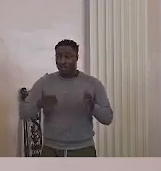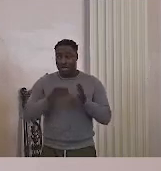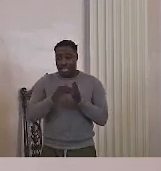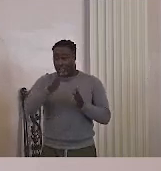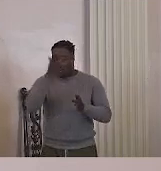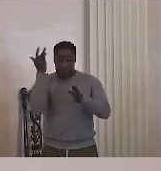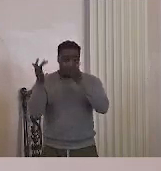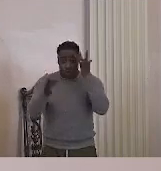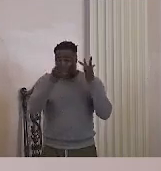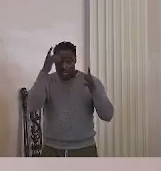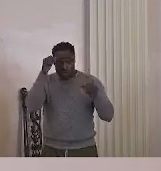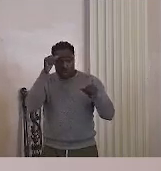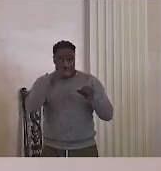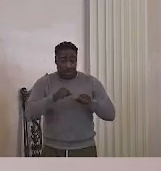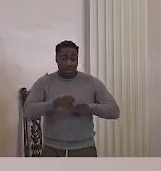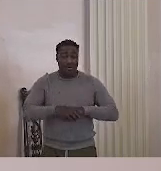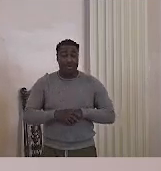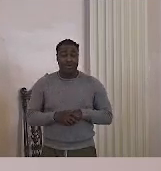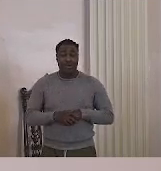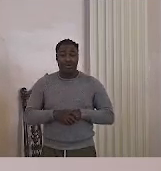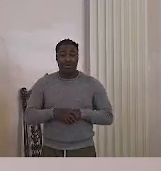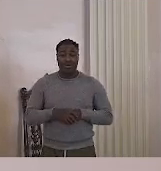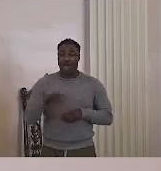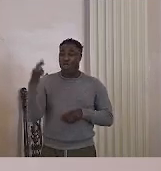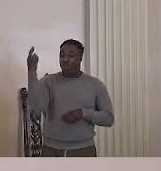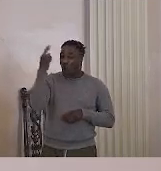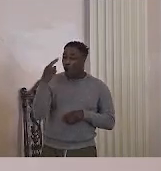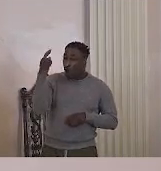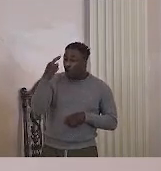forget to remember. And